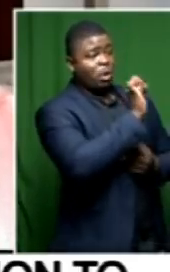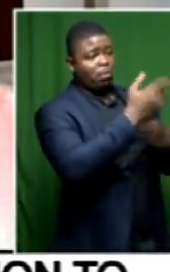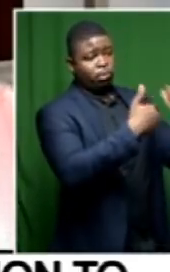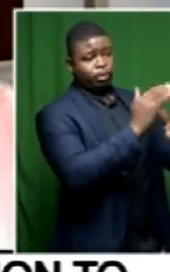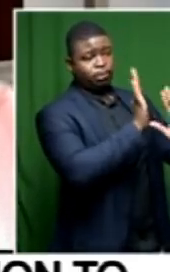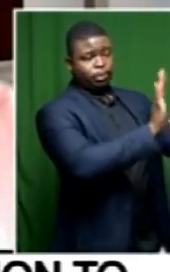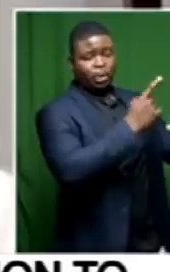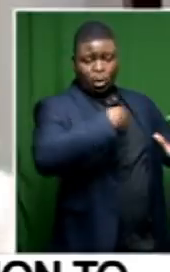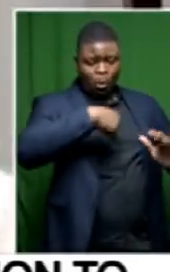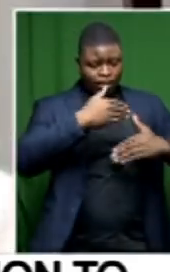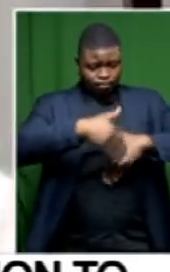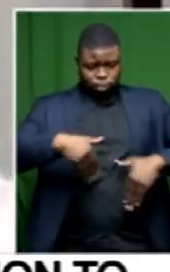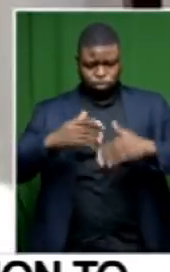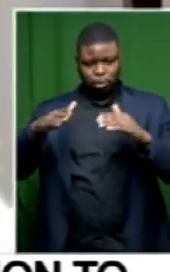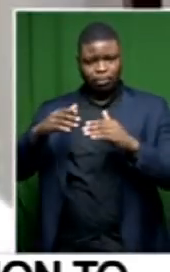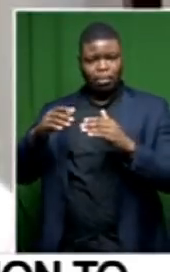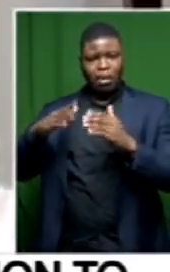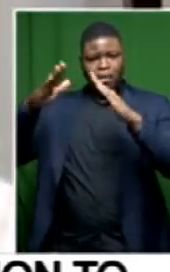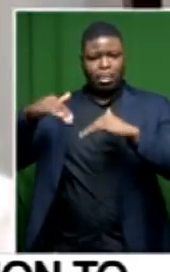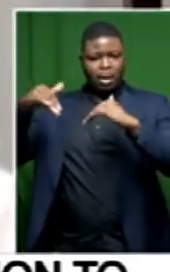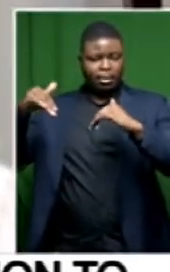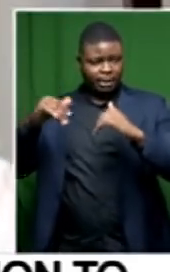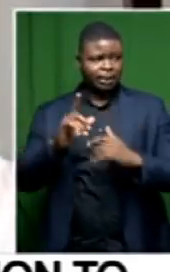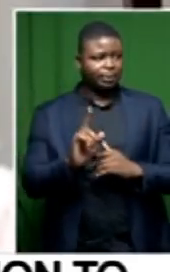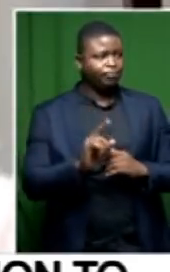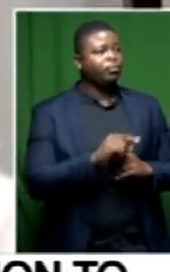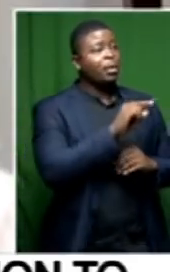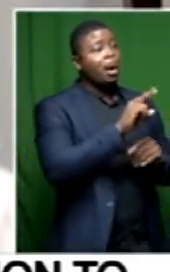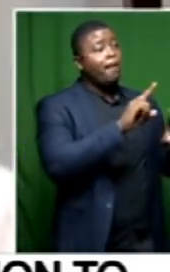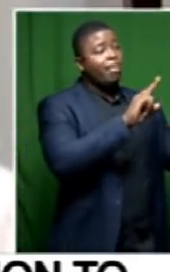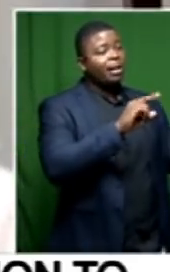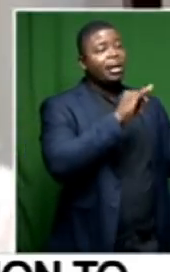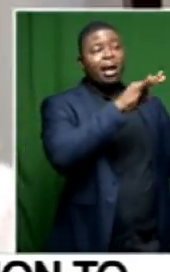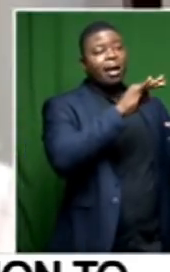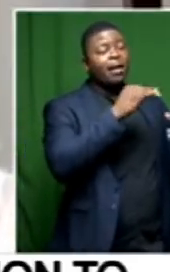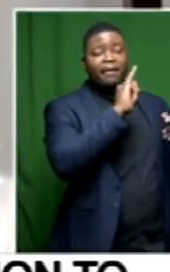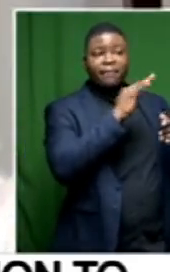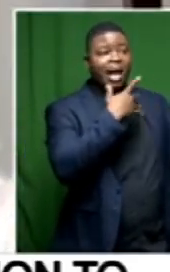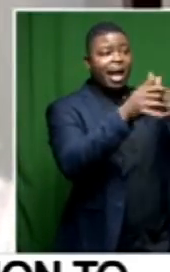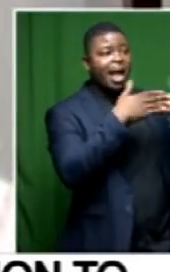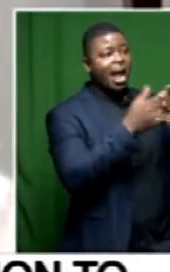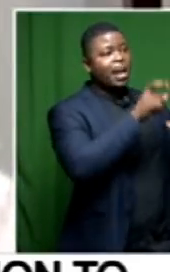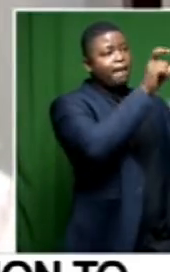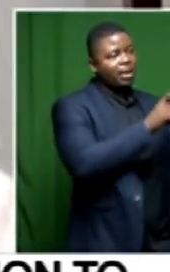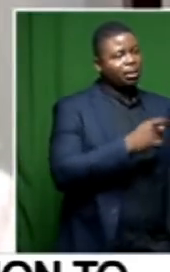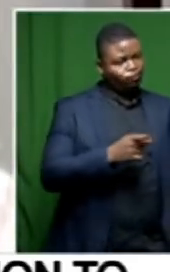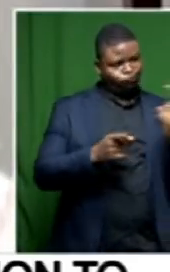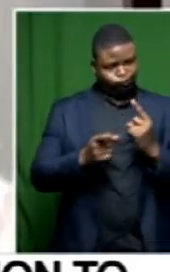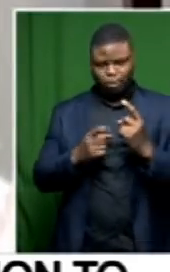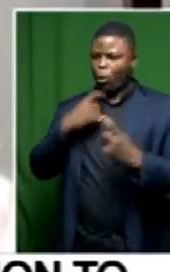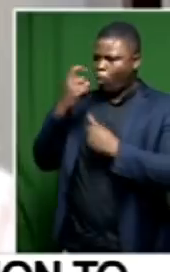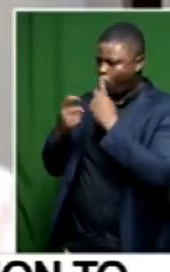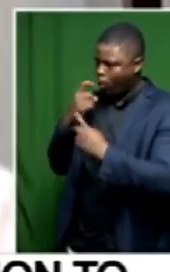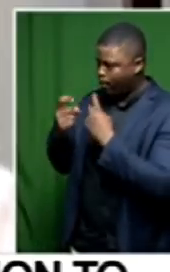processes. But as far as we are concerned, if anybody comes to us now to lay a